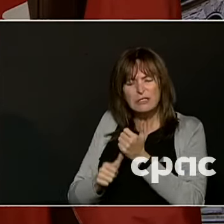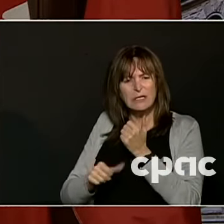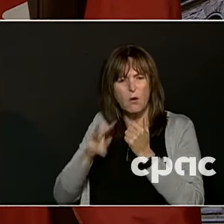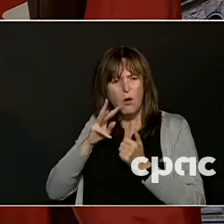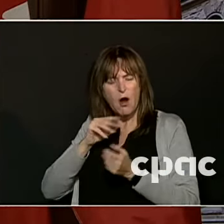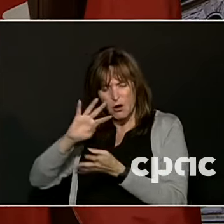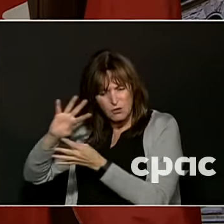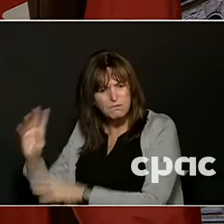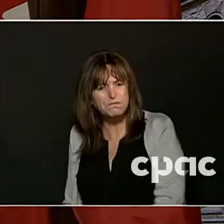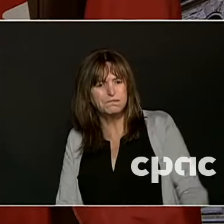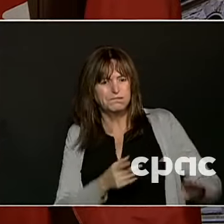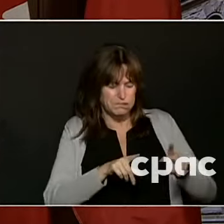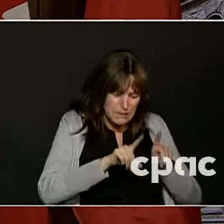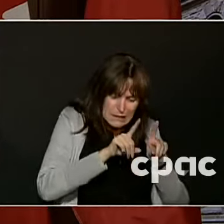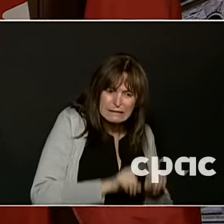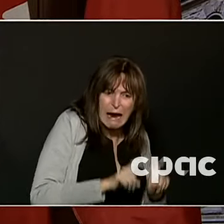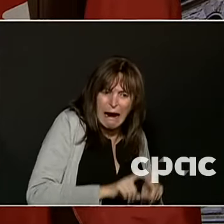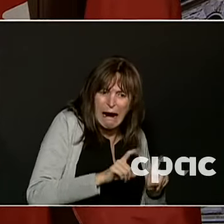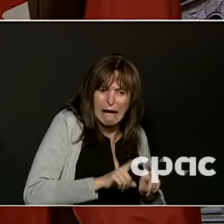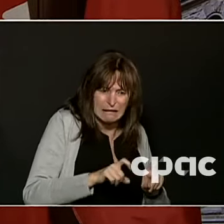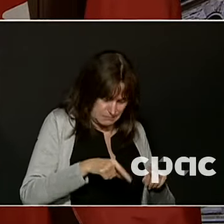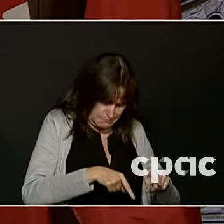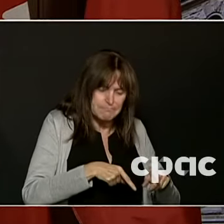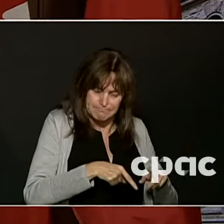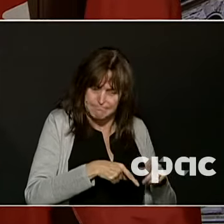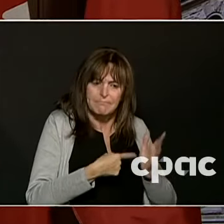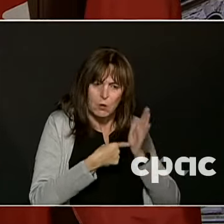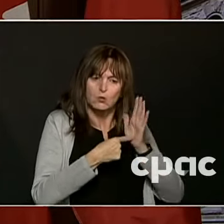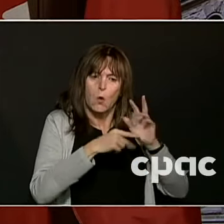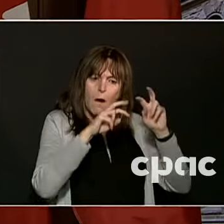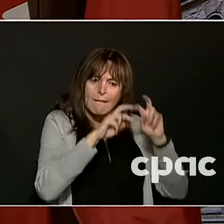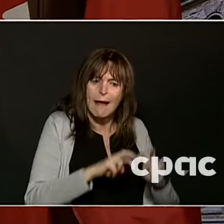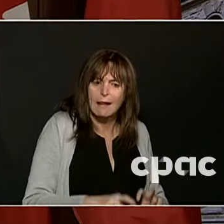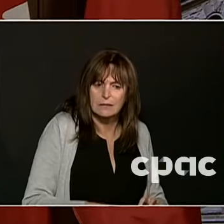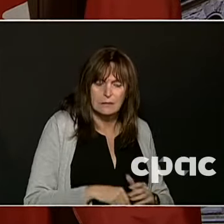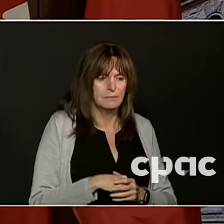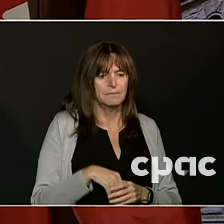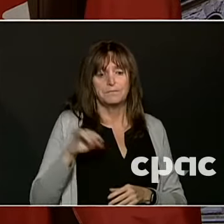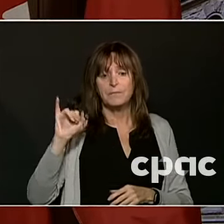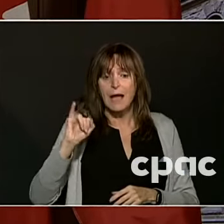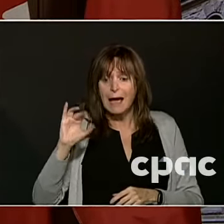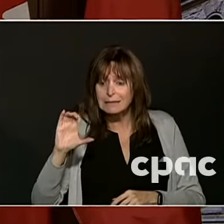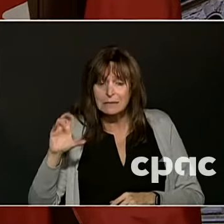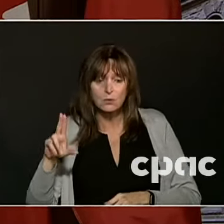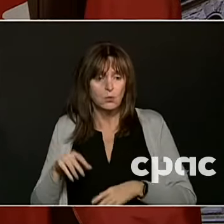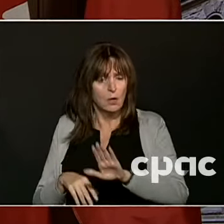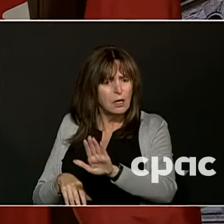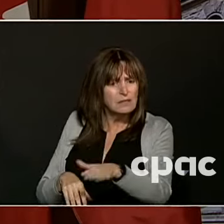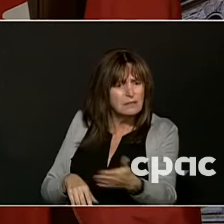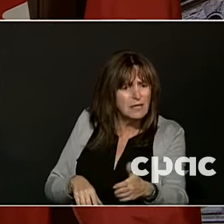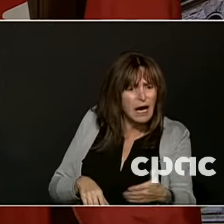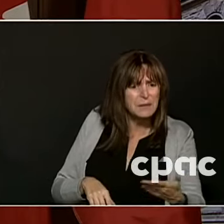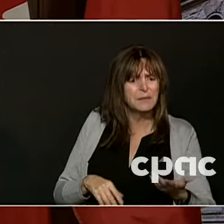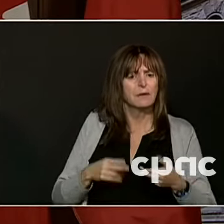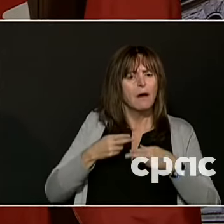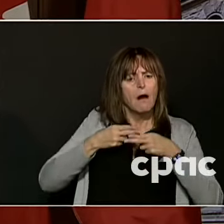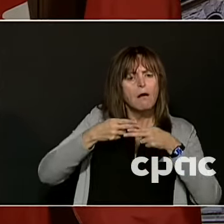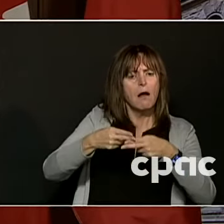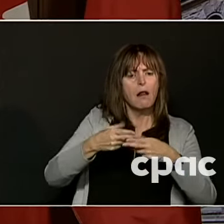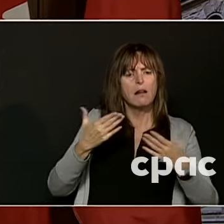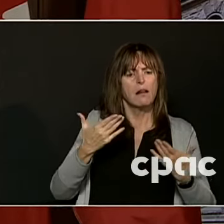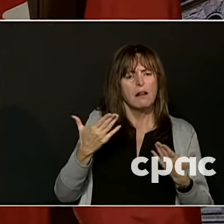Cases, hospitalizations, ICU admissions, and deaths are all what we would call lagging indicators. It takes a while